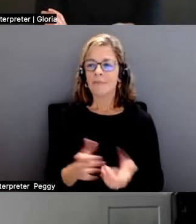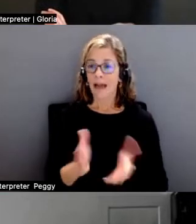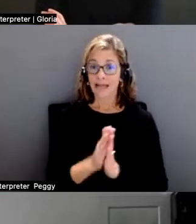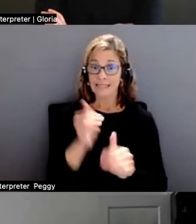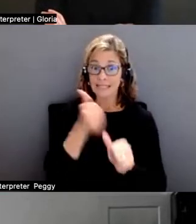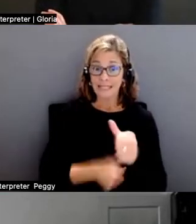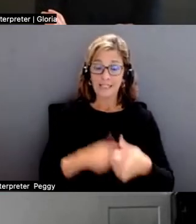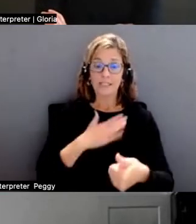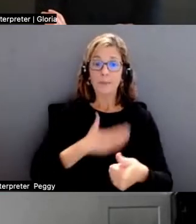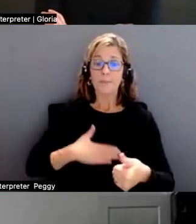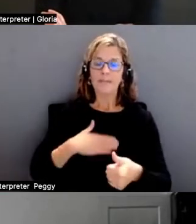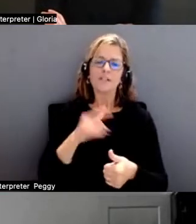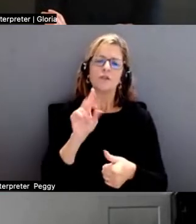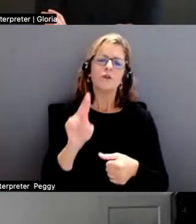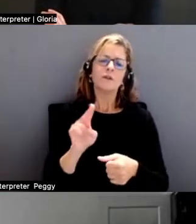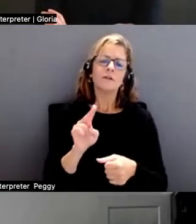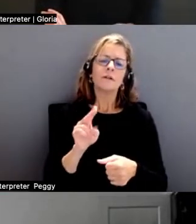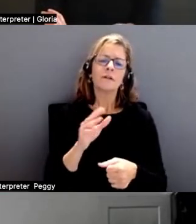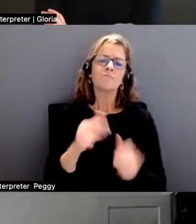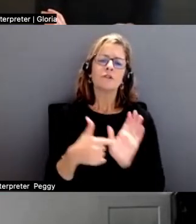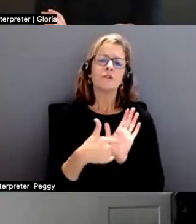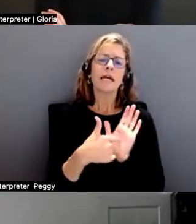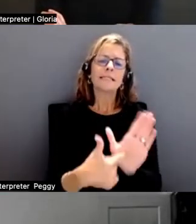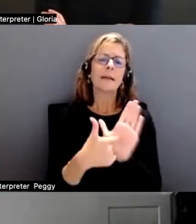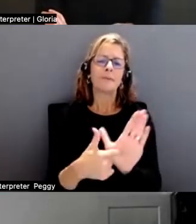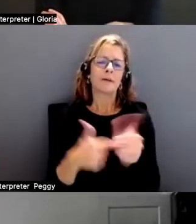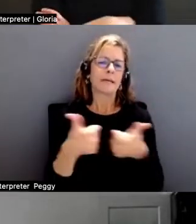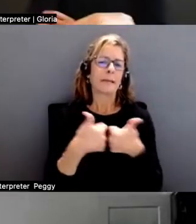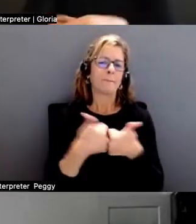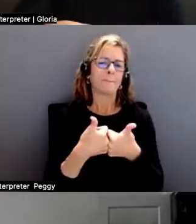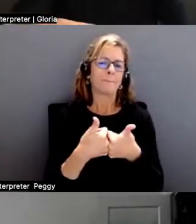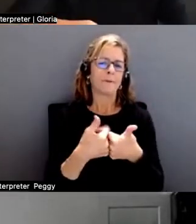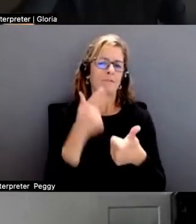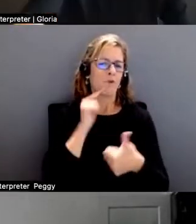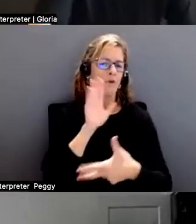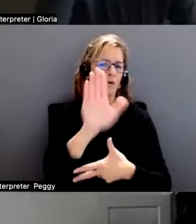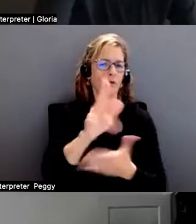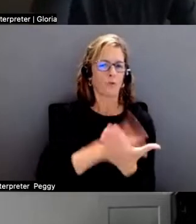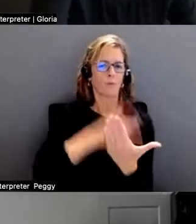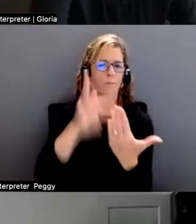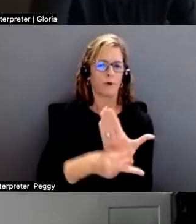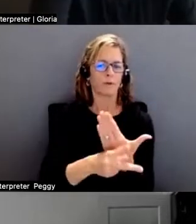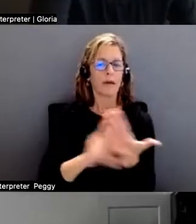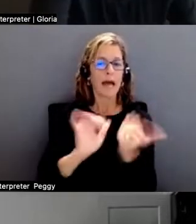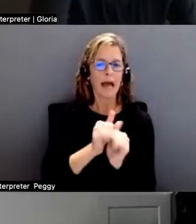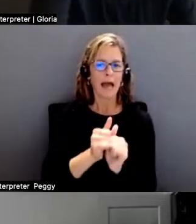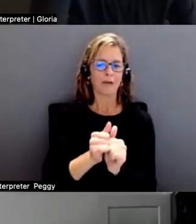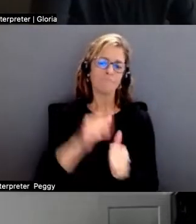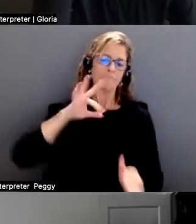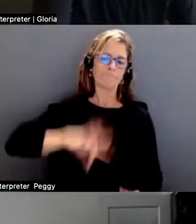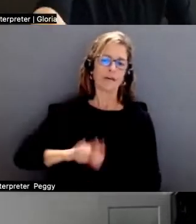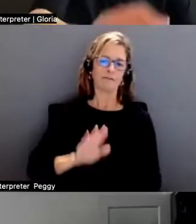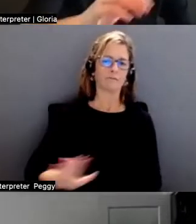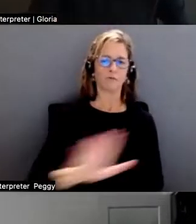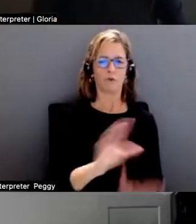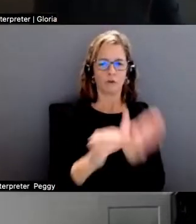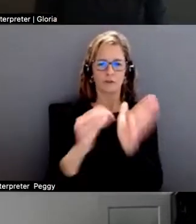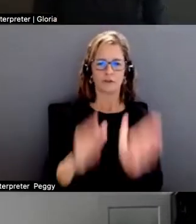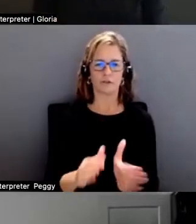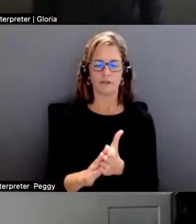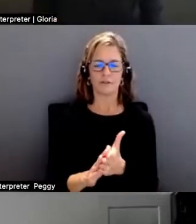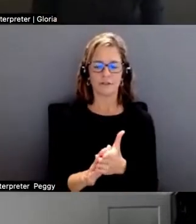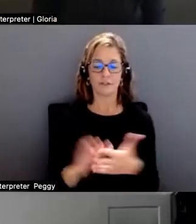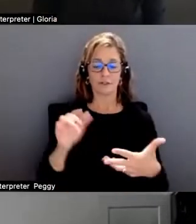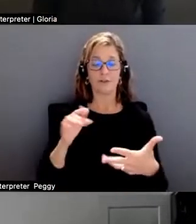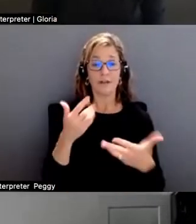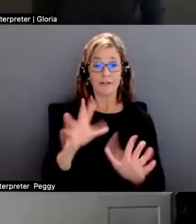examples with us and talk about what difference it makes for the participants. So now that we've sort of heard the why, we're